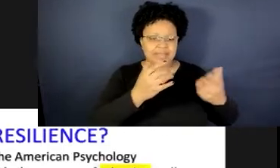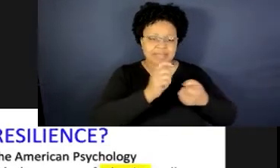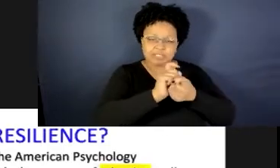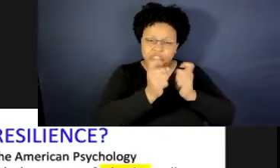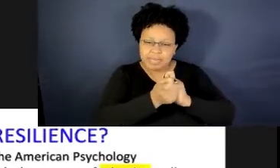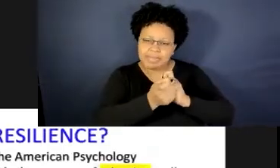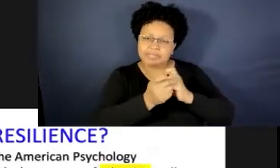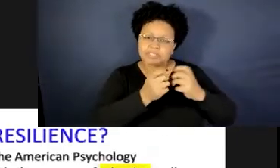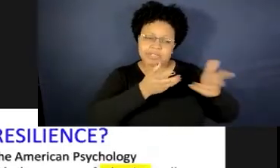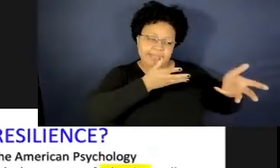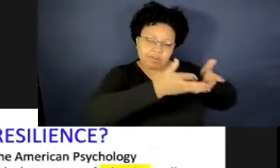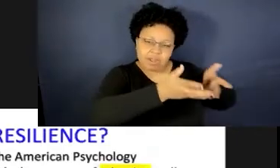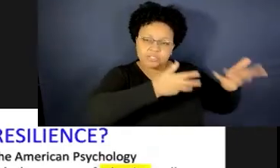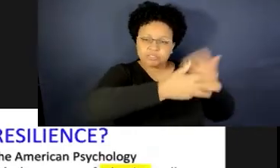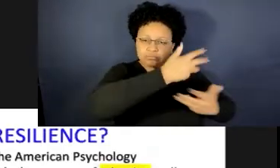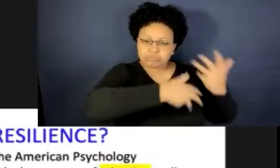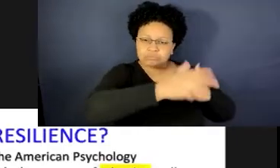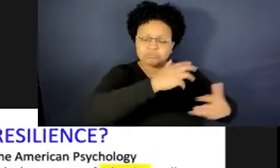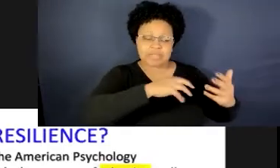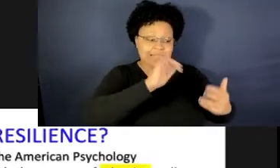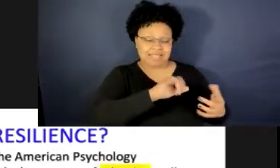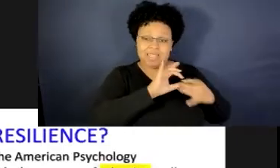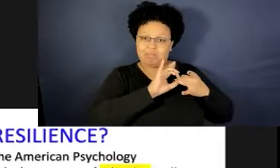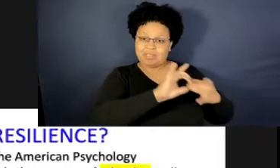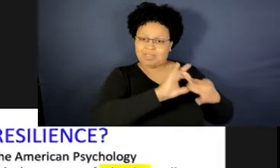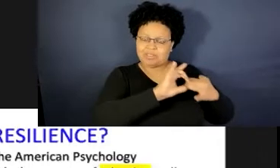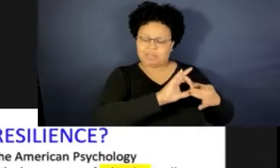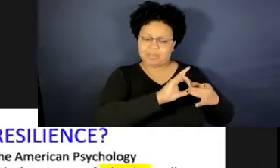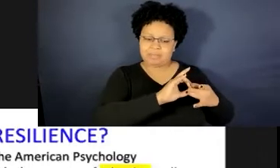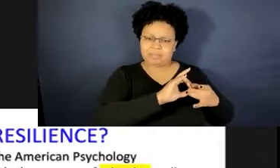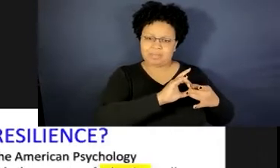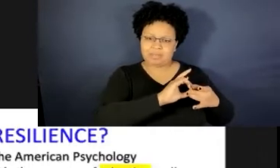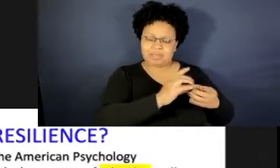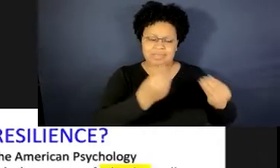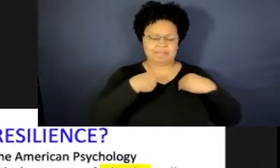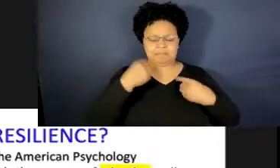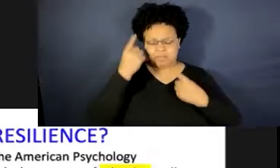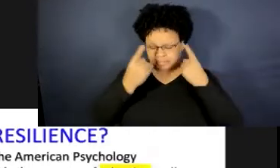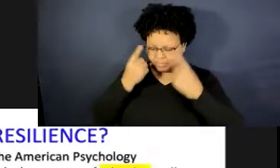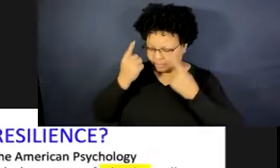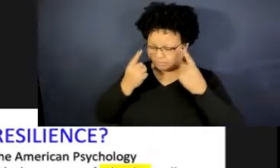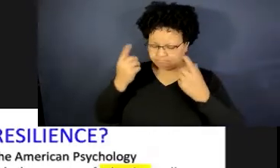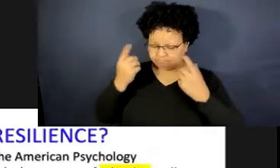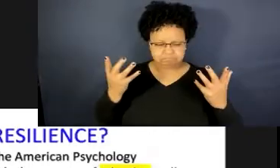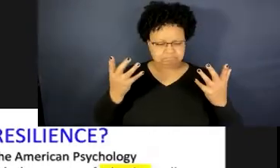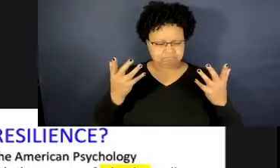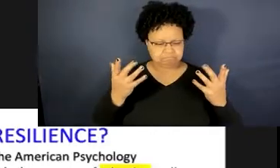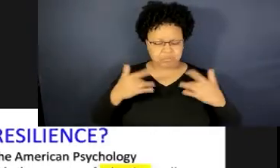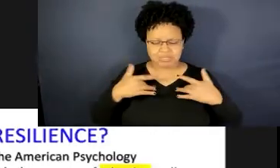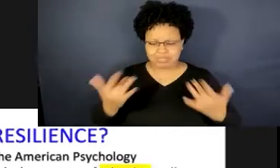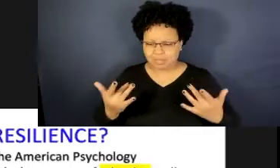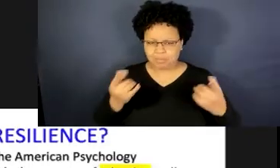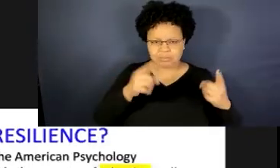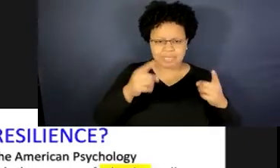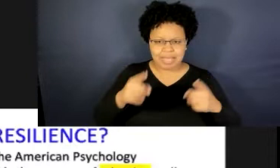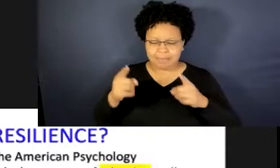was these relationships that catapulted me to start thinking about, what is it? What's going on? And a few years ago, I